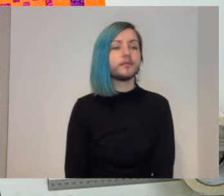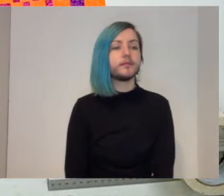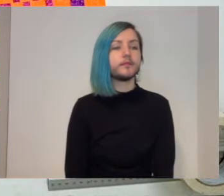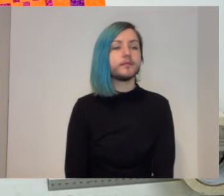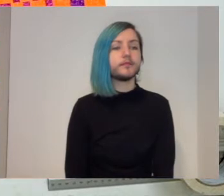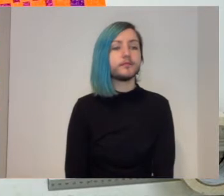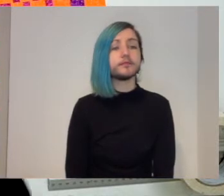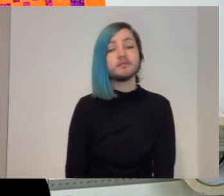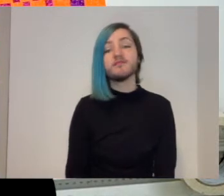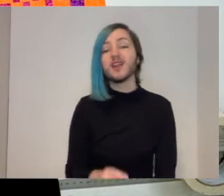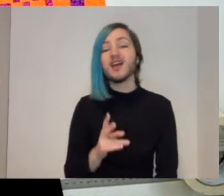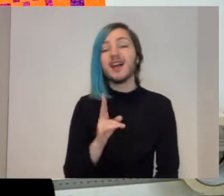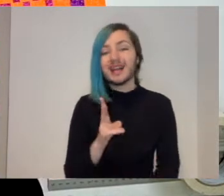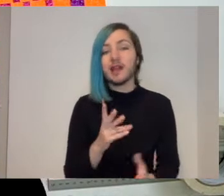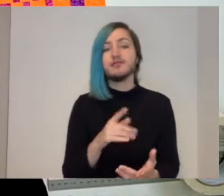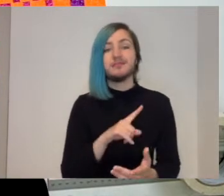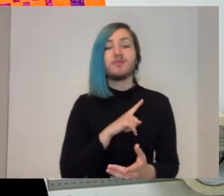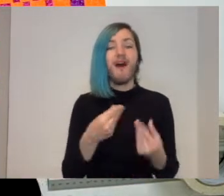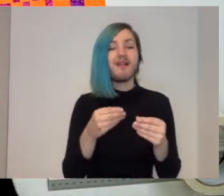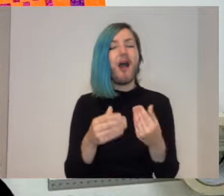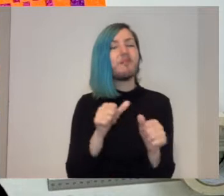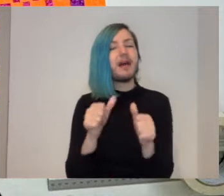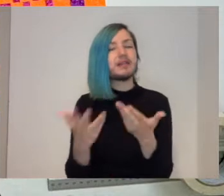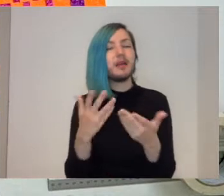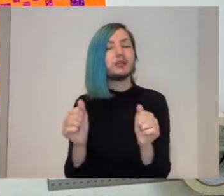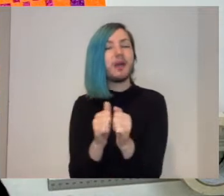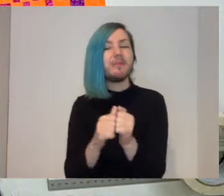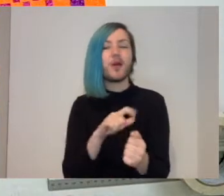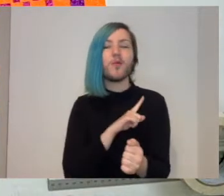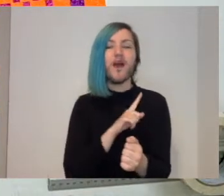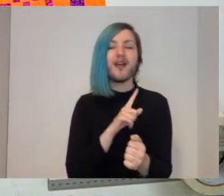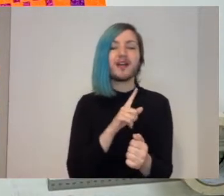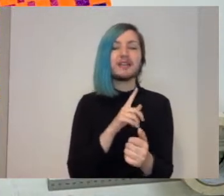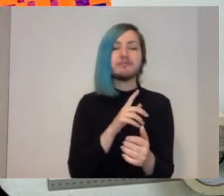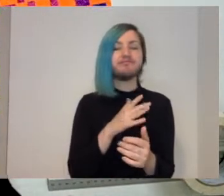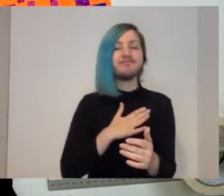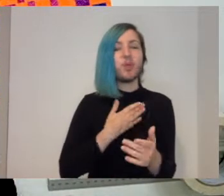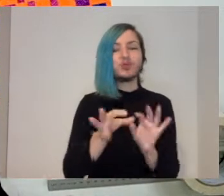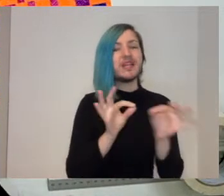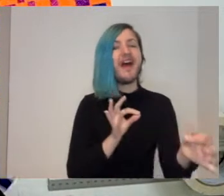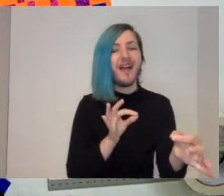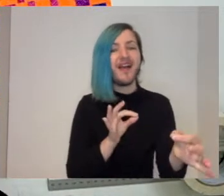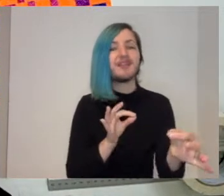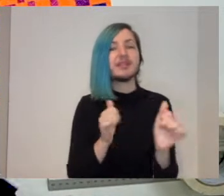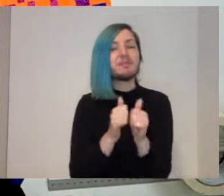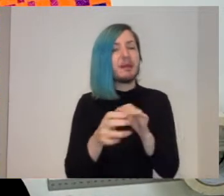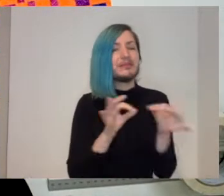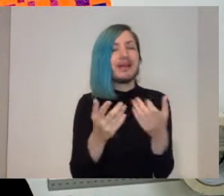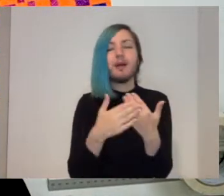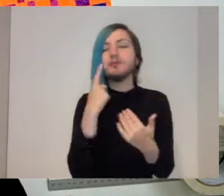Again, this is why it's good to use card rather than paper, so you don't rip the pieces when you're sort of handling them.